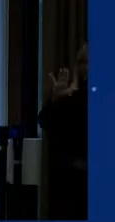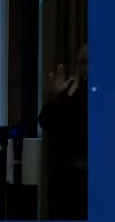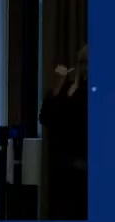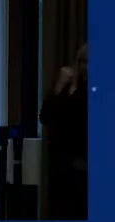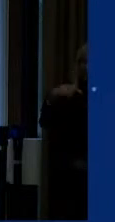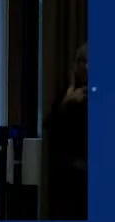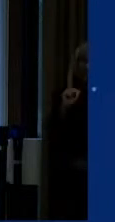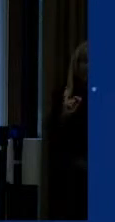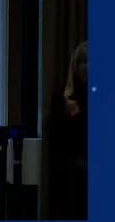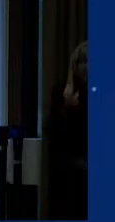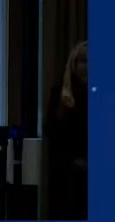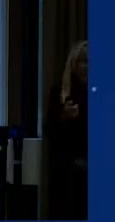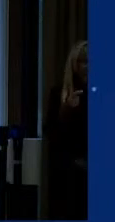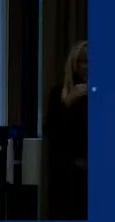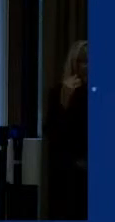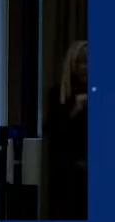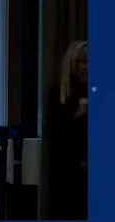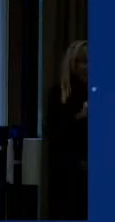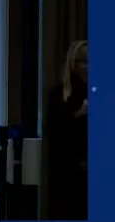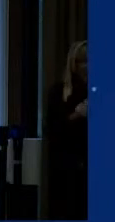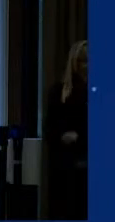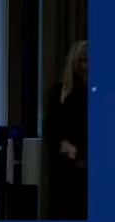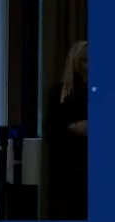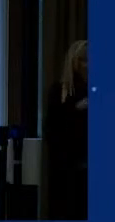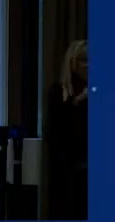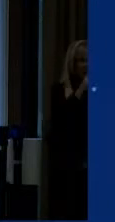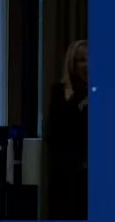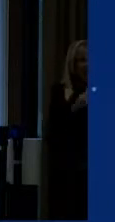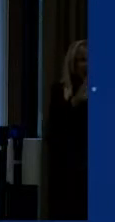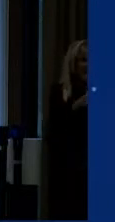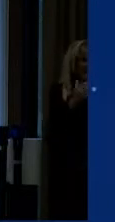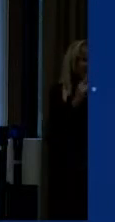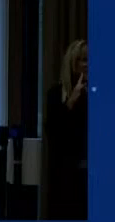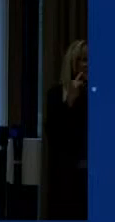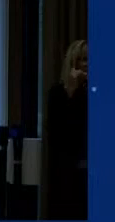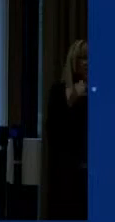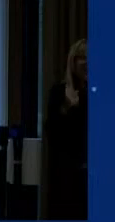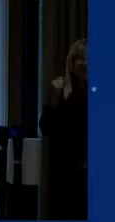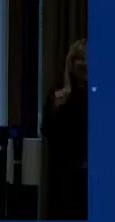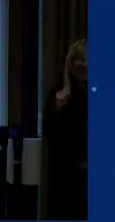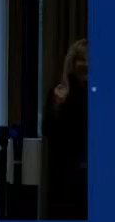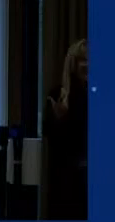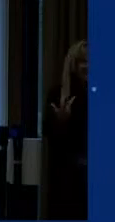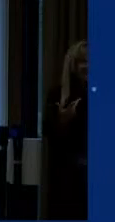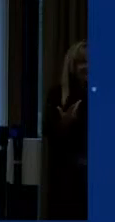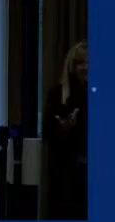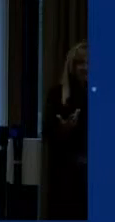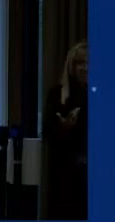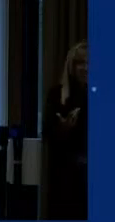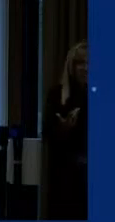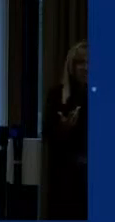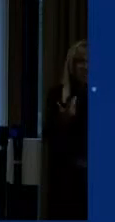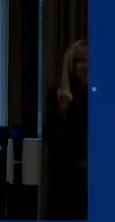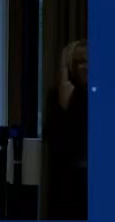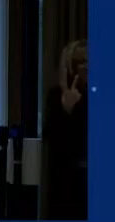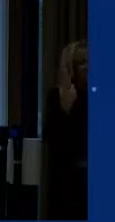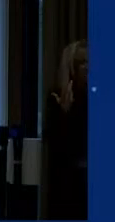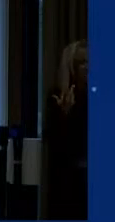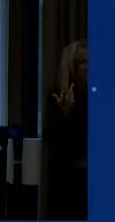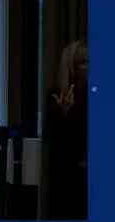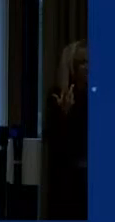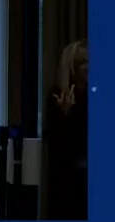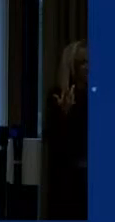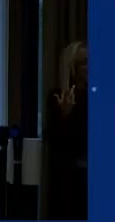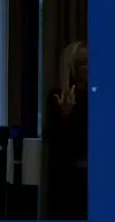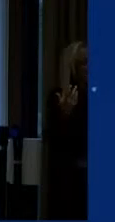if we could eliminate homework or let's get rid of honors classes forever. And we're like, yeah. And then I think, what would